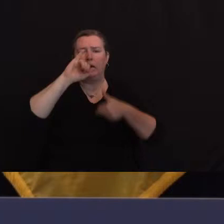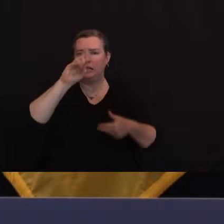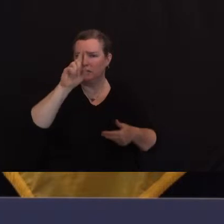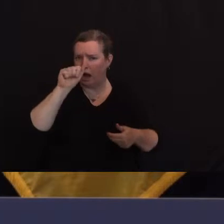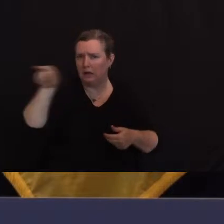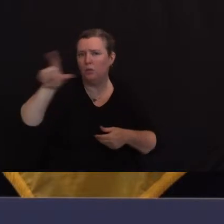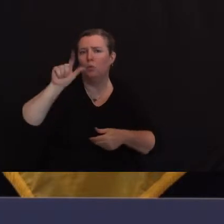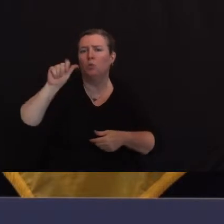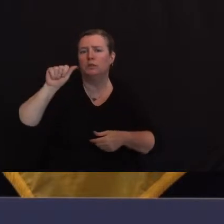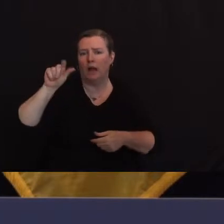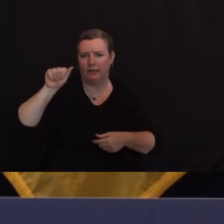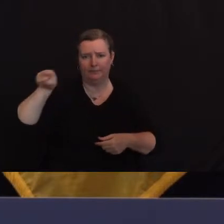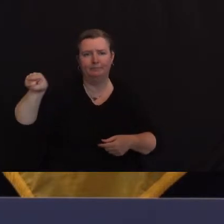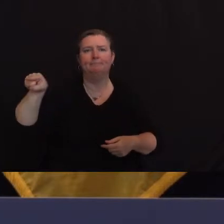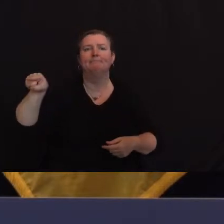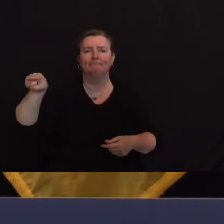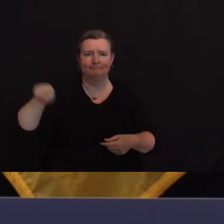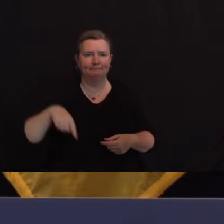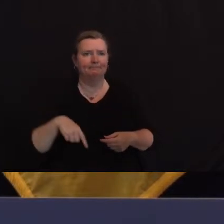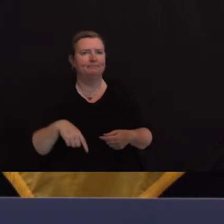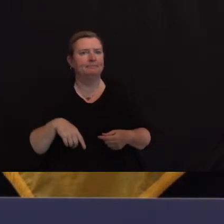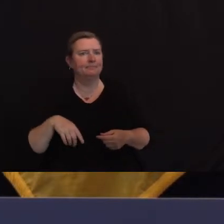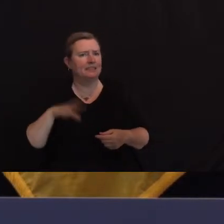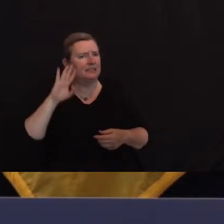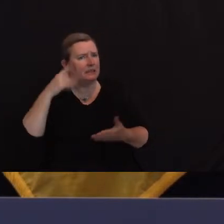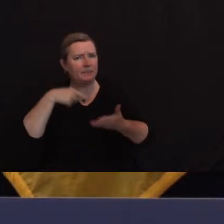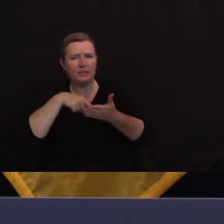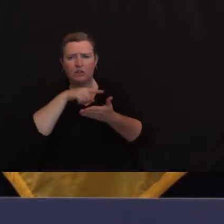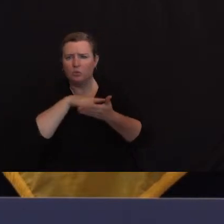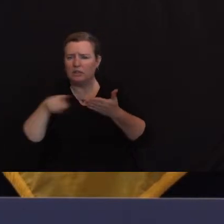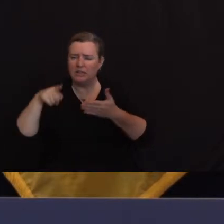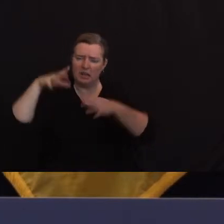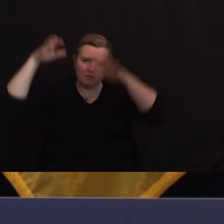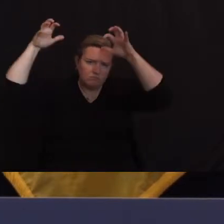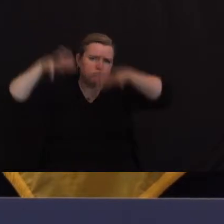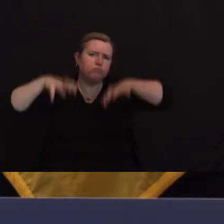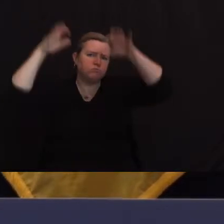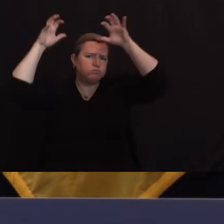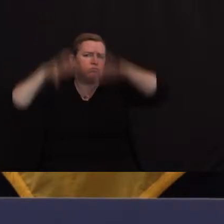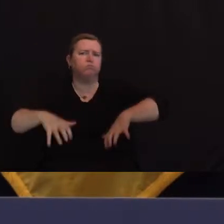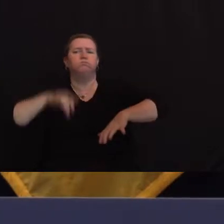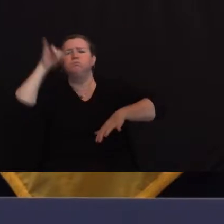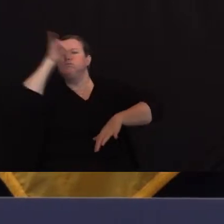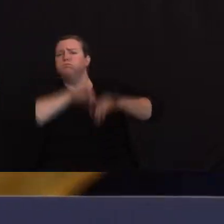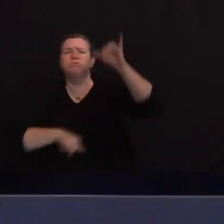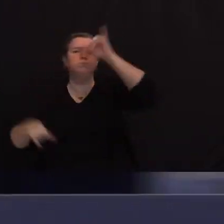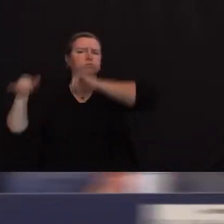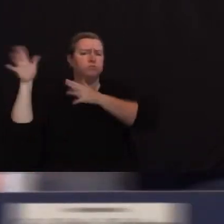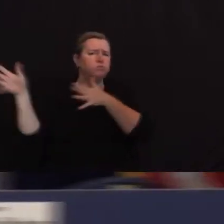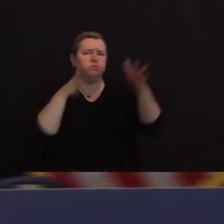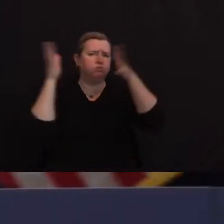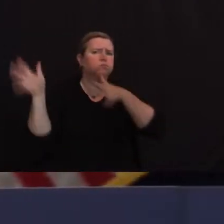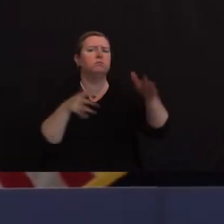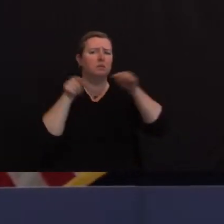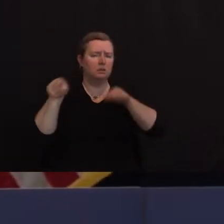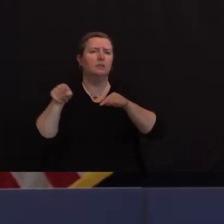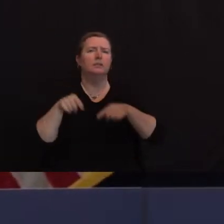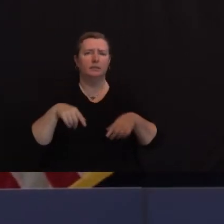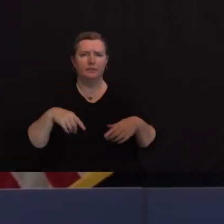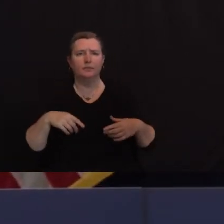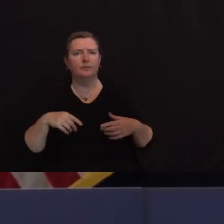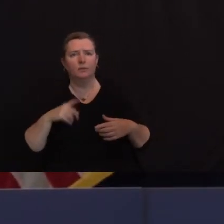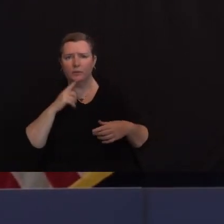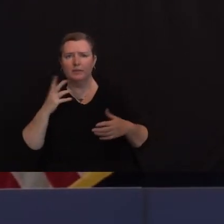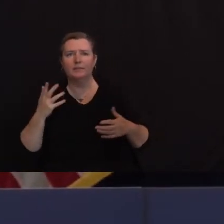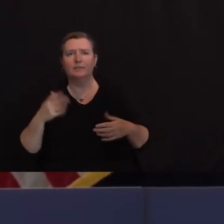soaked midweek in New Jersey. So, as usual, there's a lot of moving parts. Over to you, and thank you for everything. Thank you, Governor. Yes, I'll start